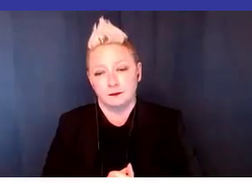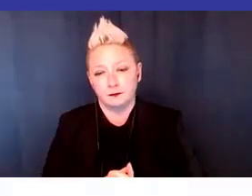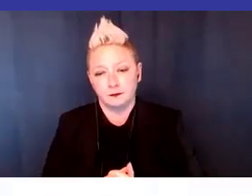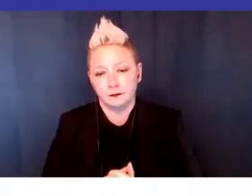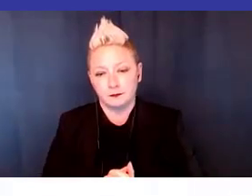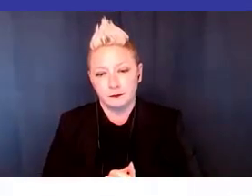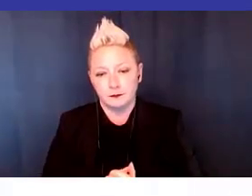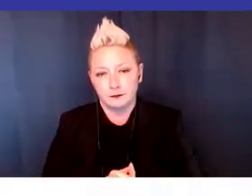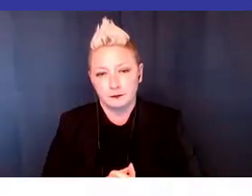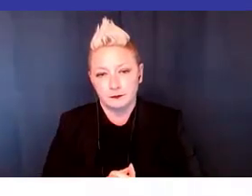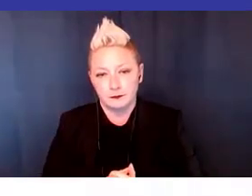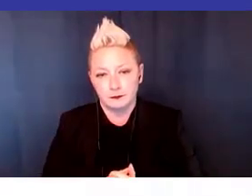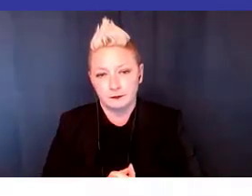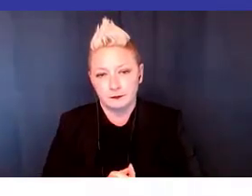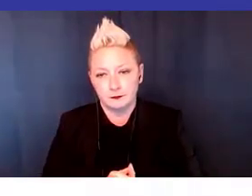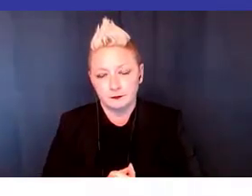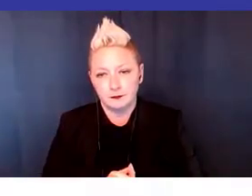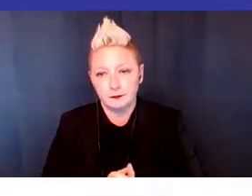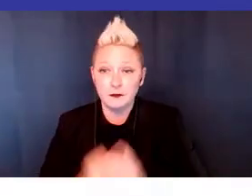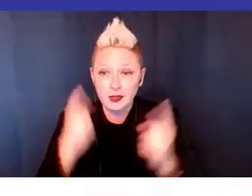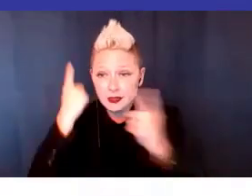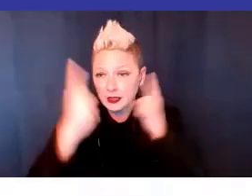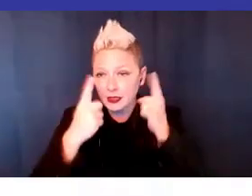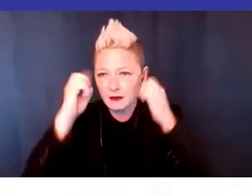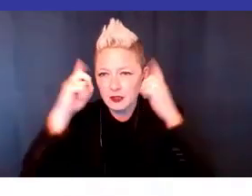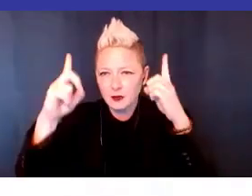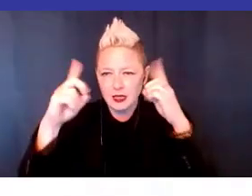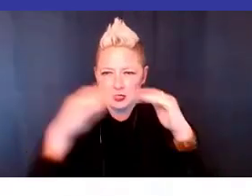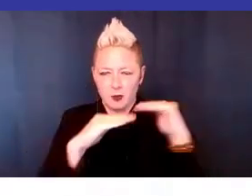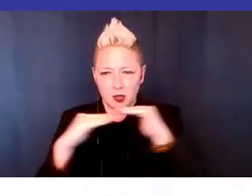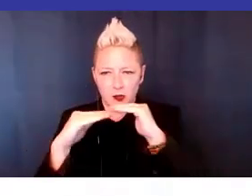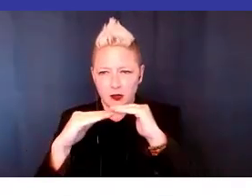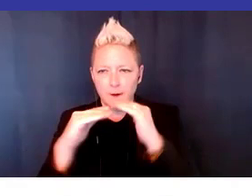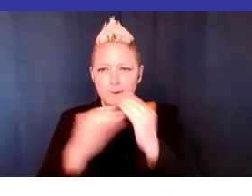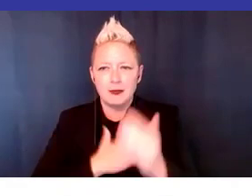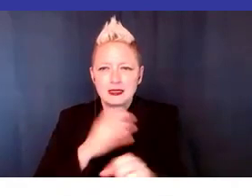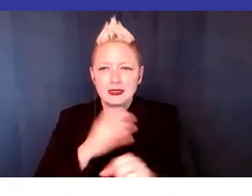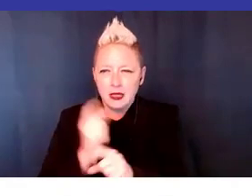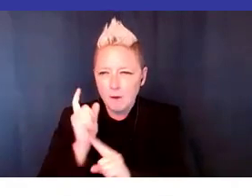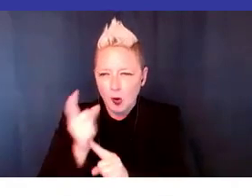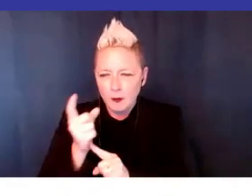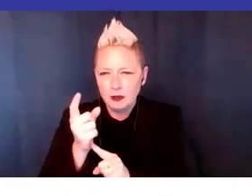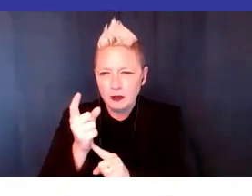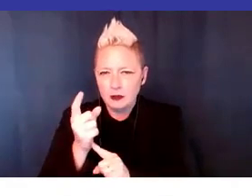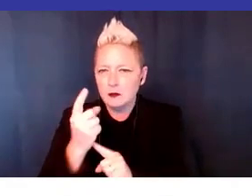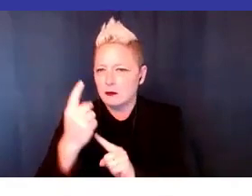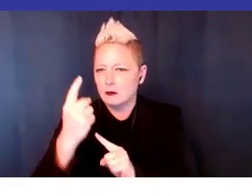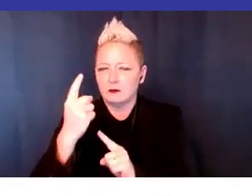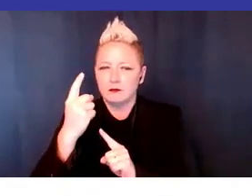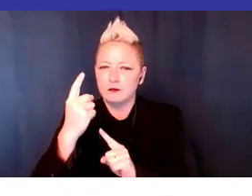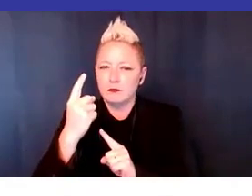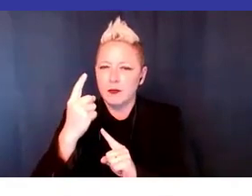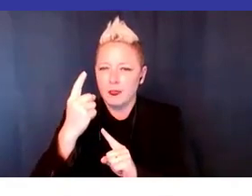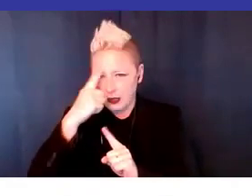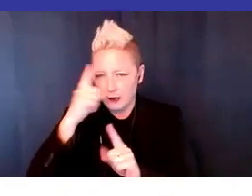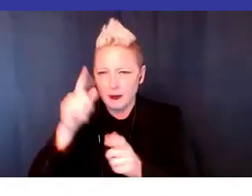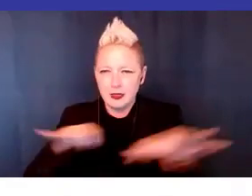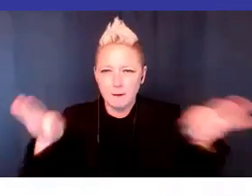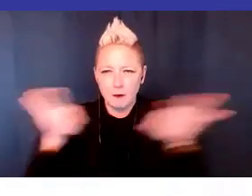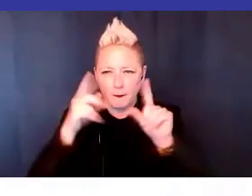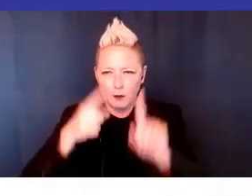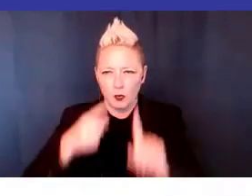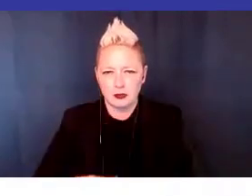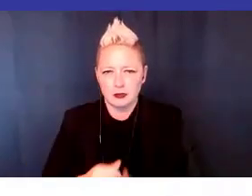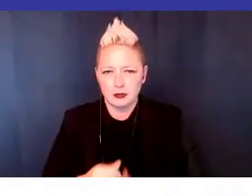When thinking of educational equity, please take a moment to frame our conversation today on the following key points.